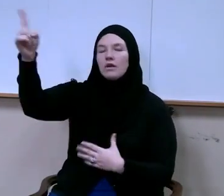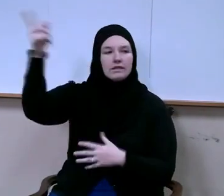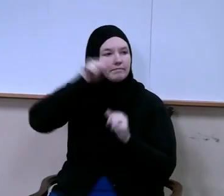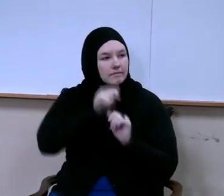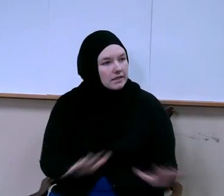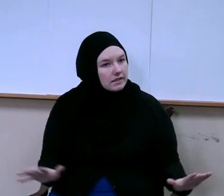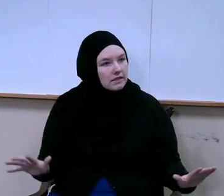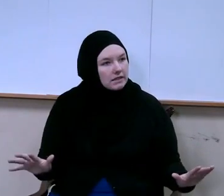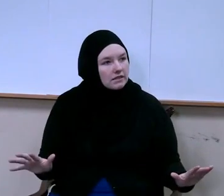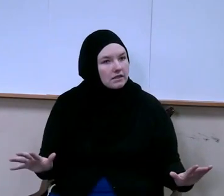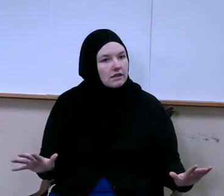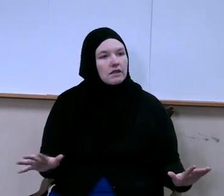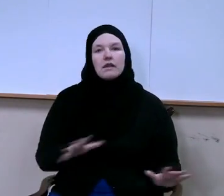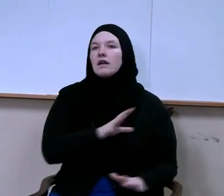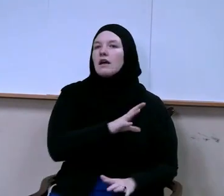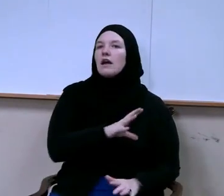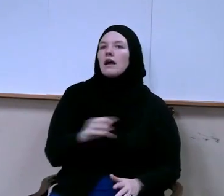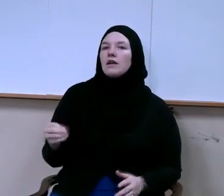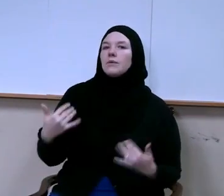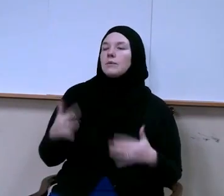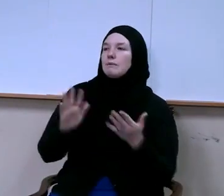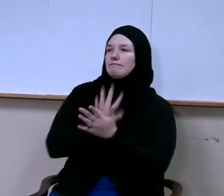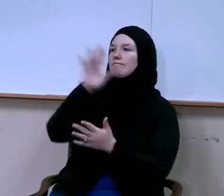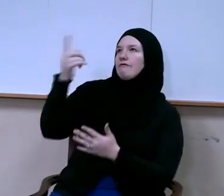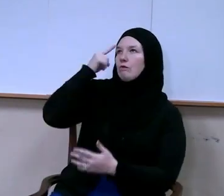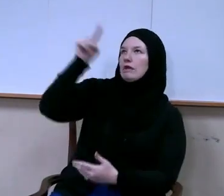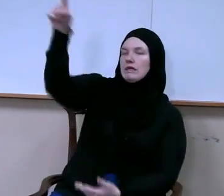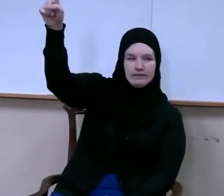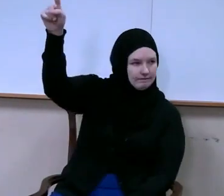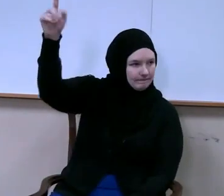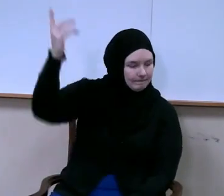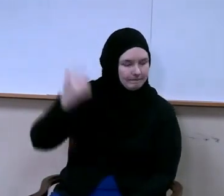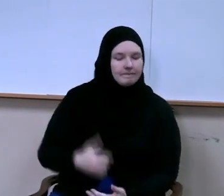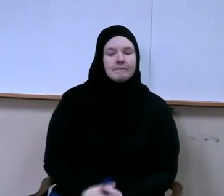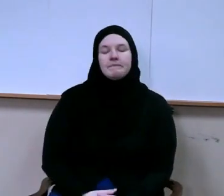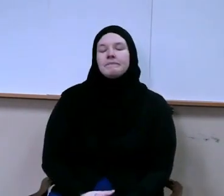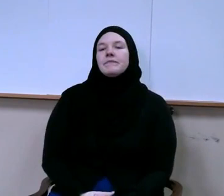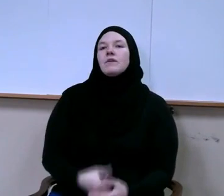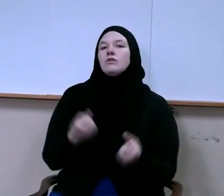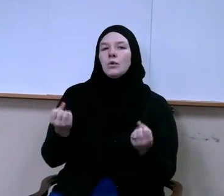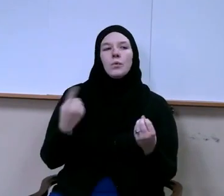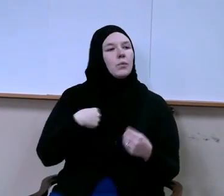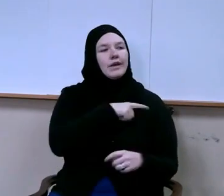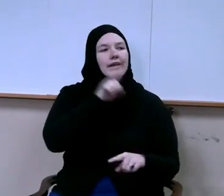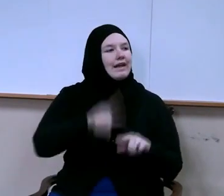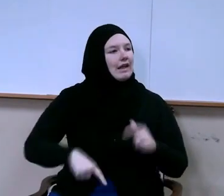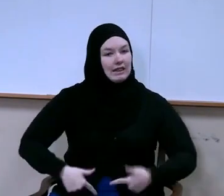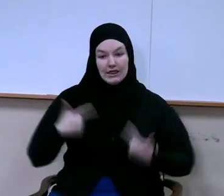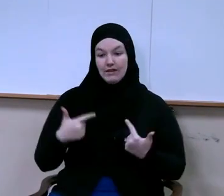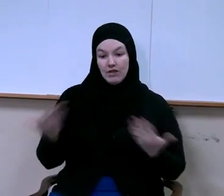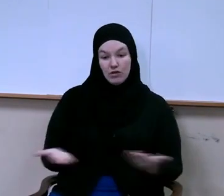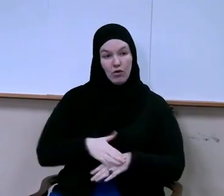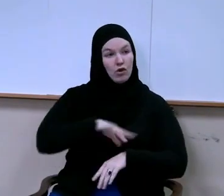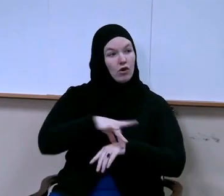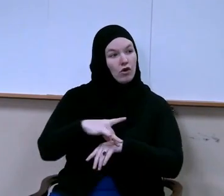His Majesty and glorification for Him subhanahu wa ta'ala. And we cannot live